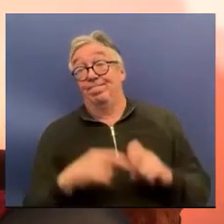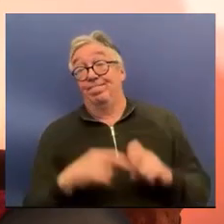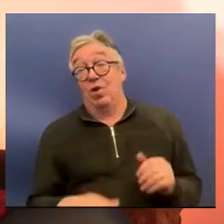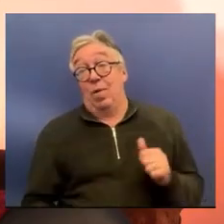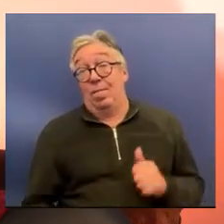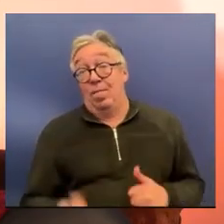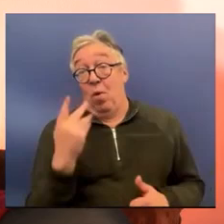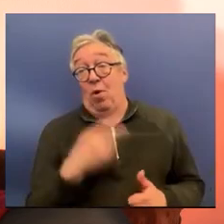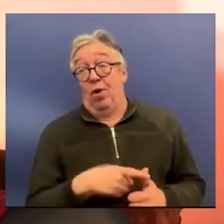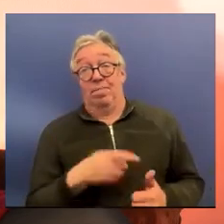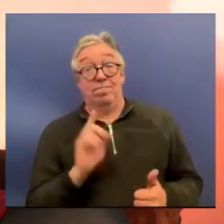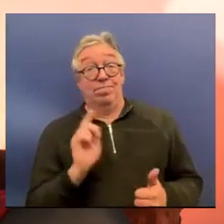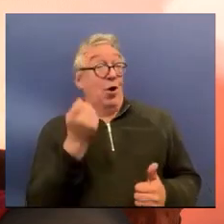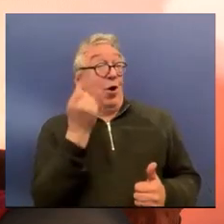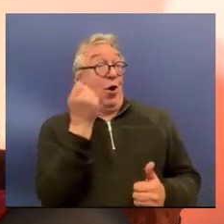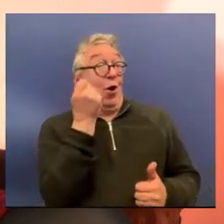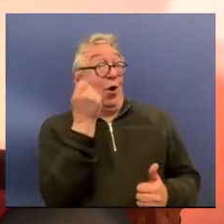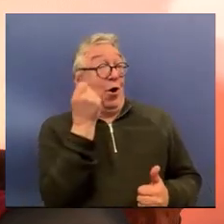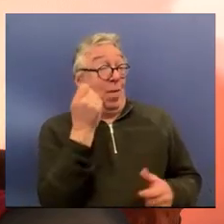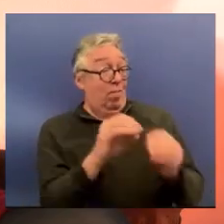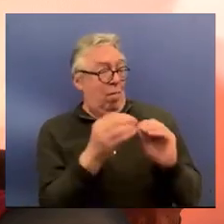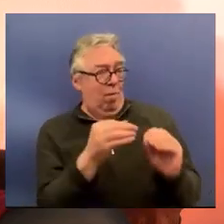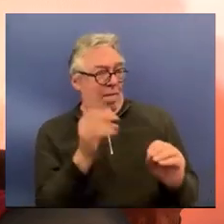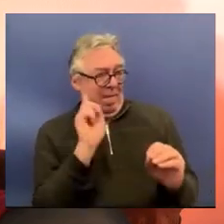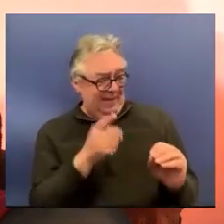the problems.